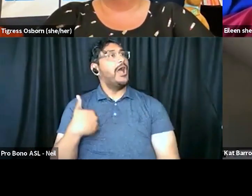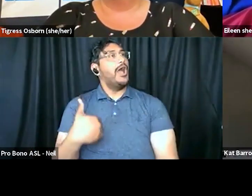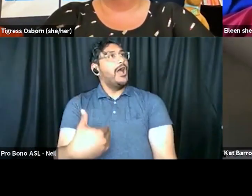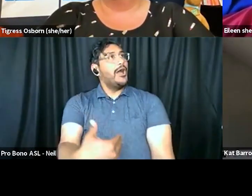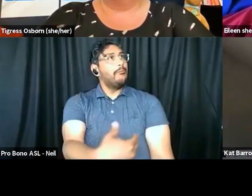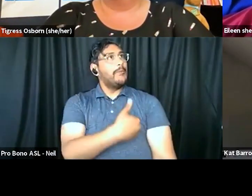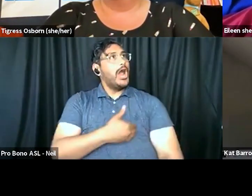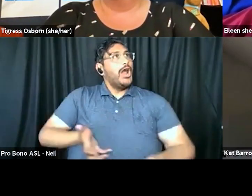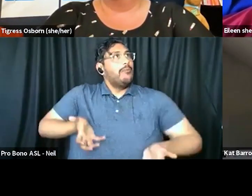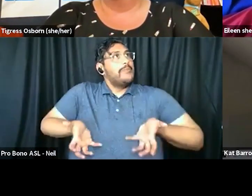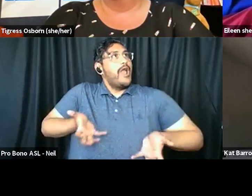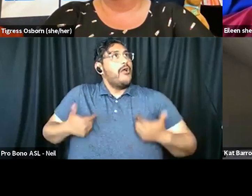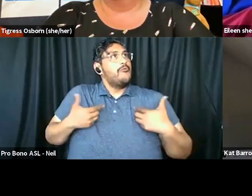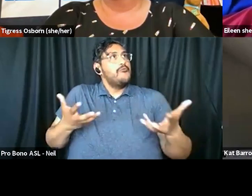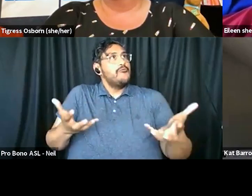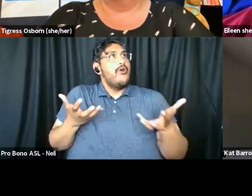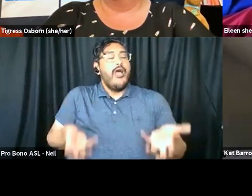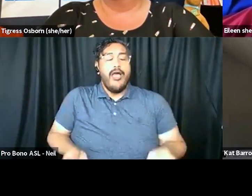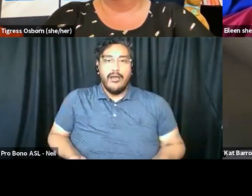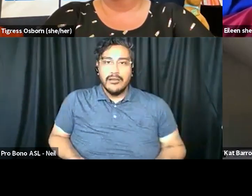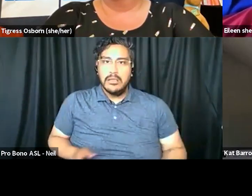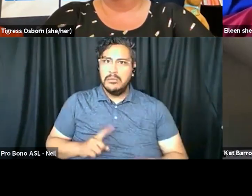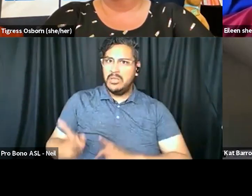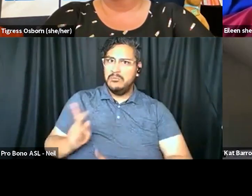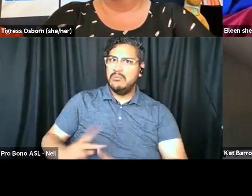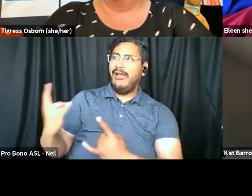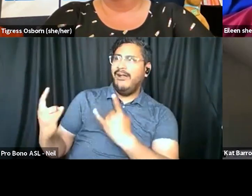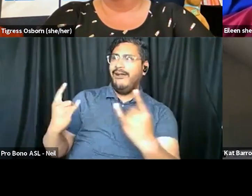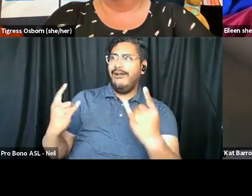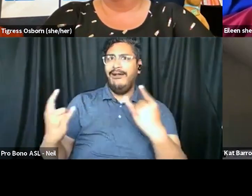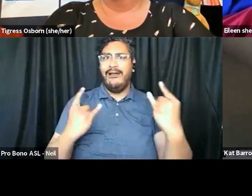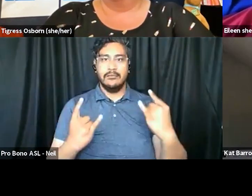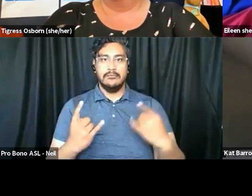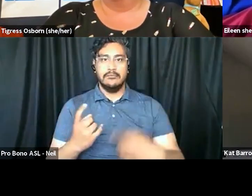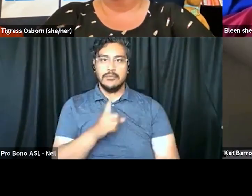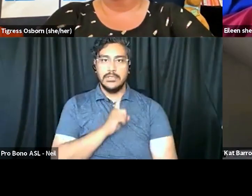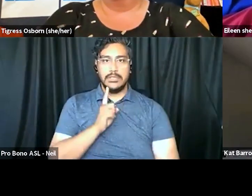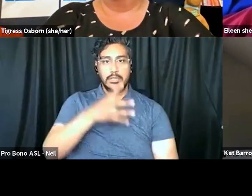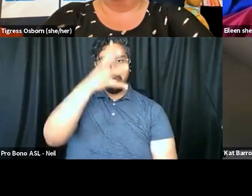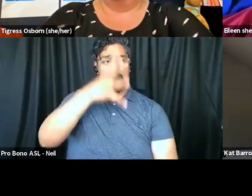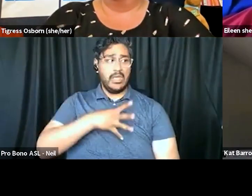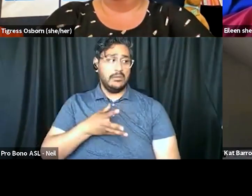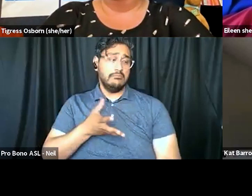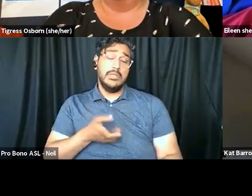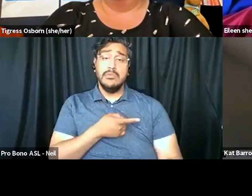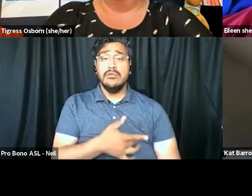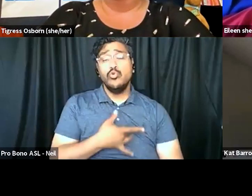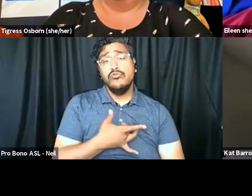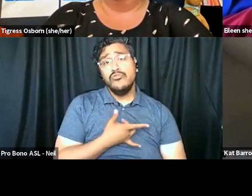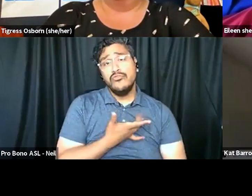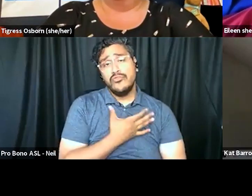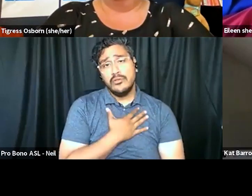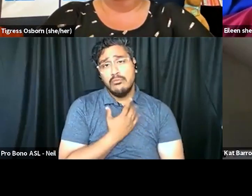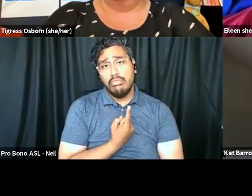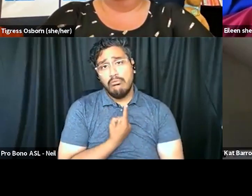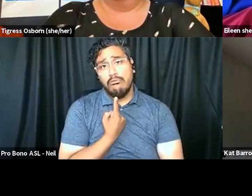backside wide. Coping with ridicule and abuse, a single man might get the blues. Every magazine he's